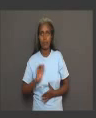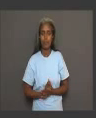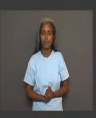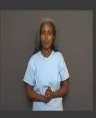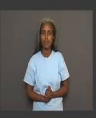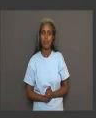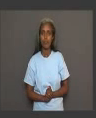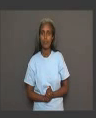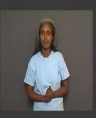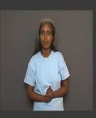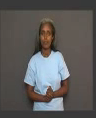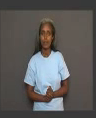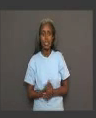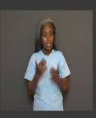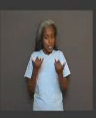0.5.